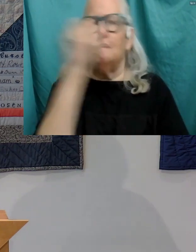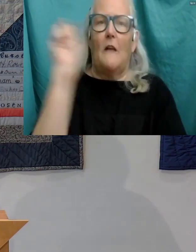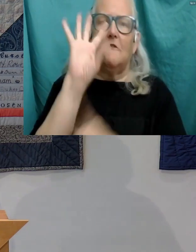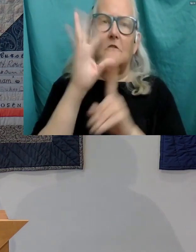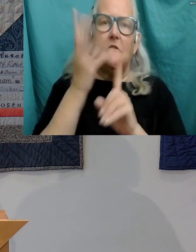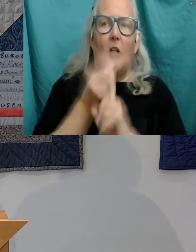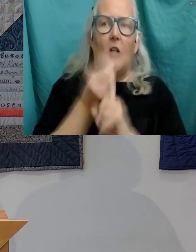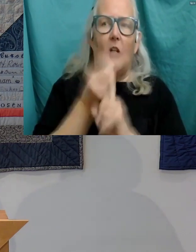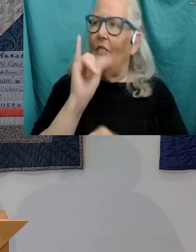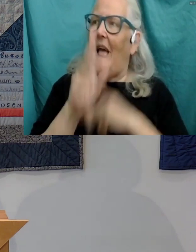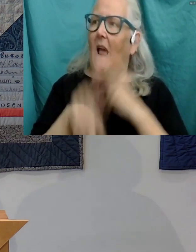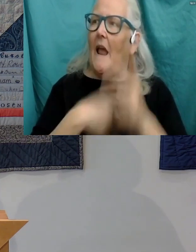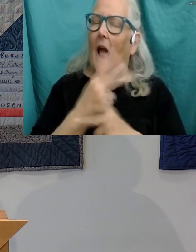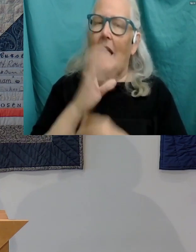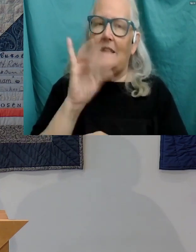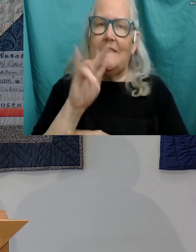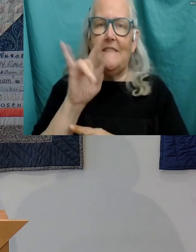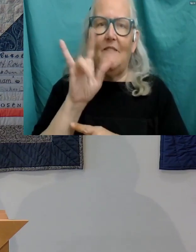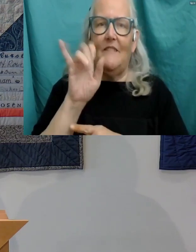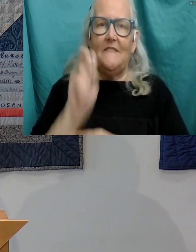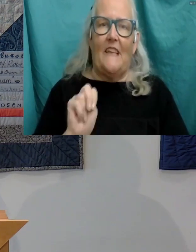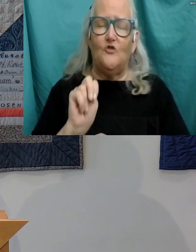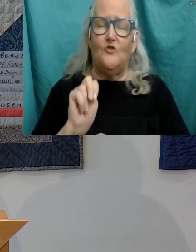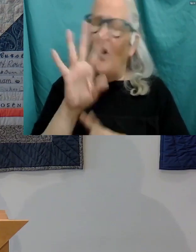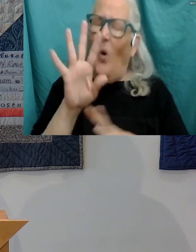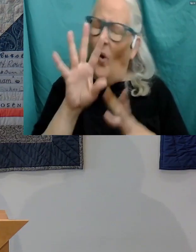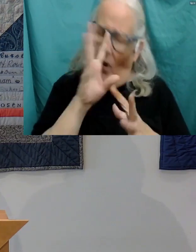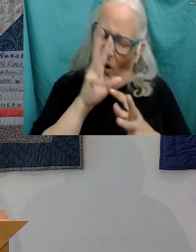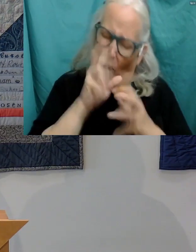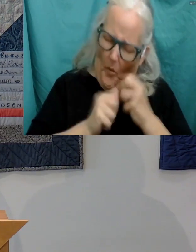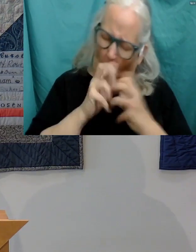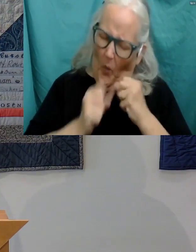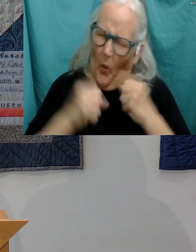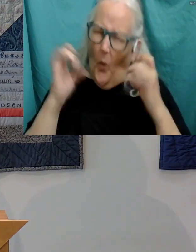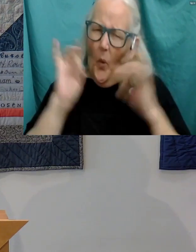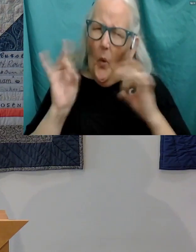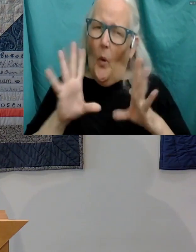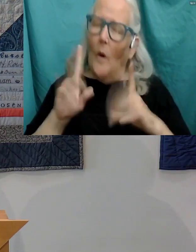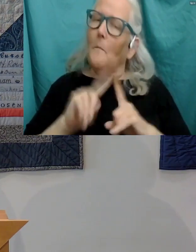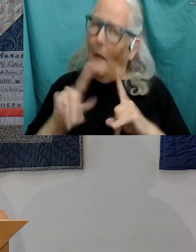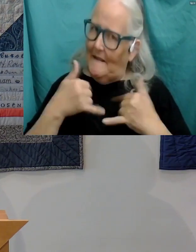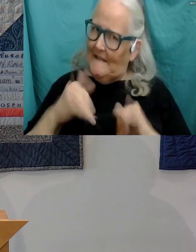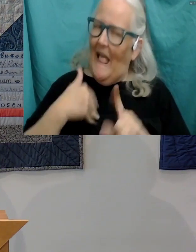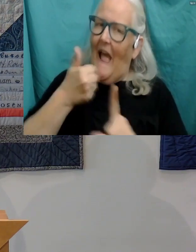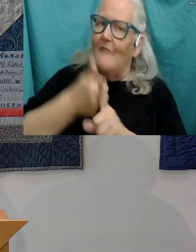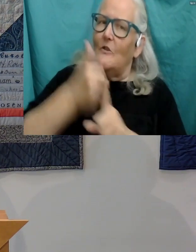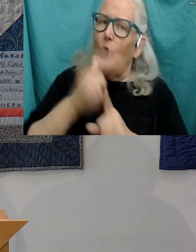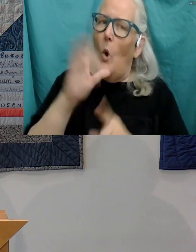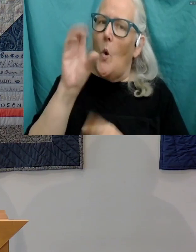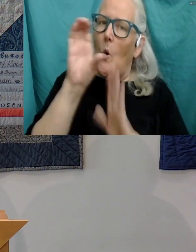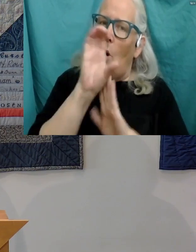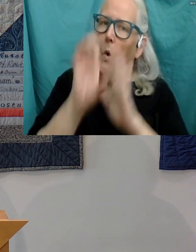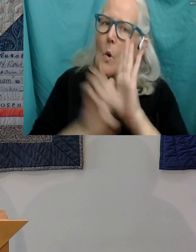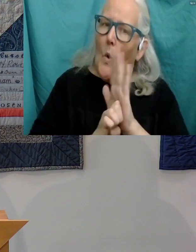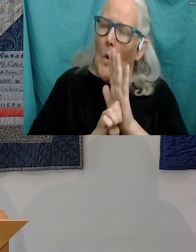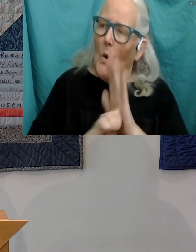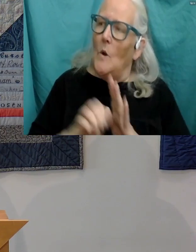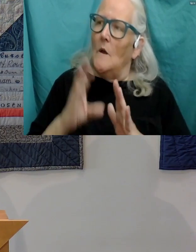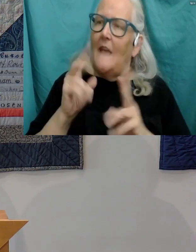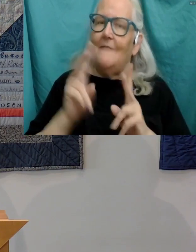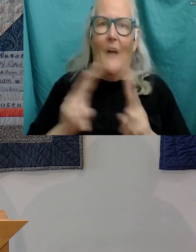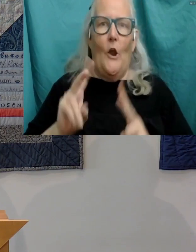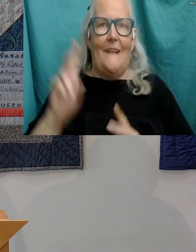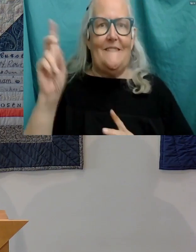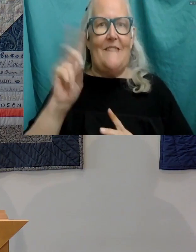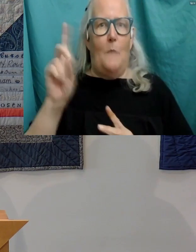brutal in many ways, developed its own moral code and democratic institutions. Perhaps the best that could be said of